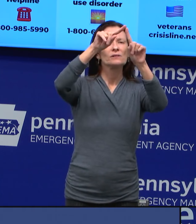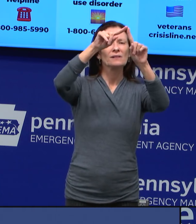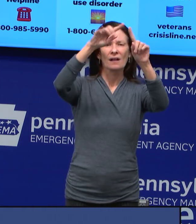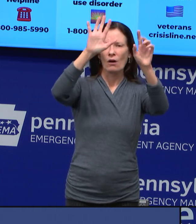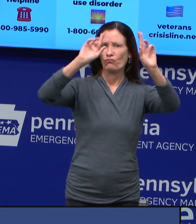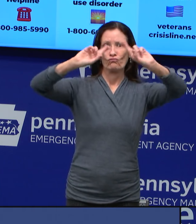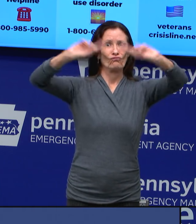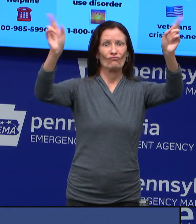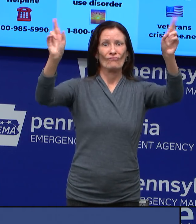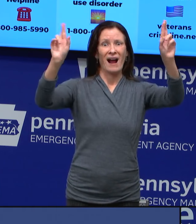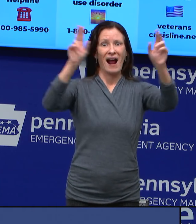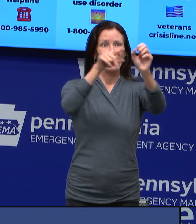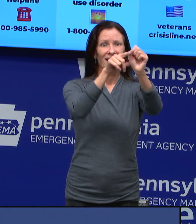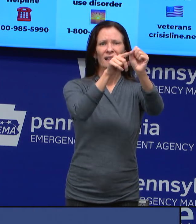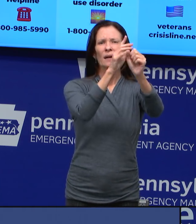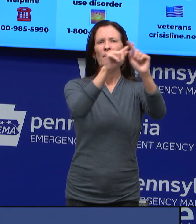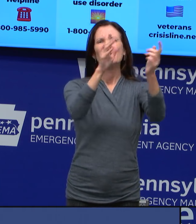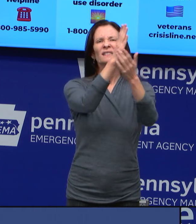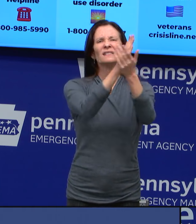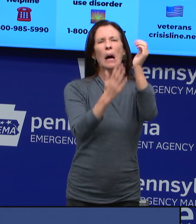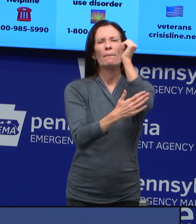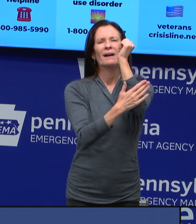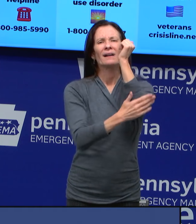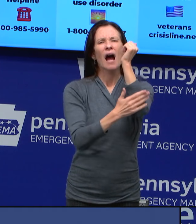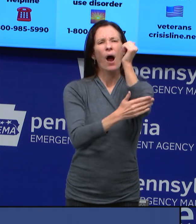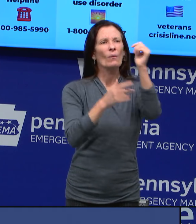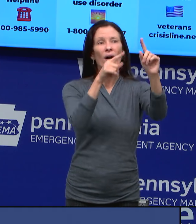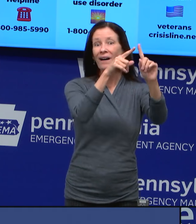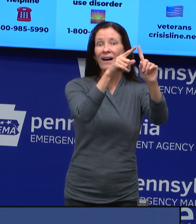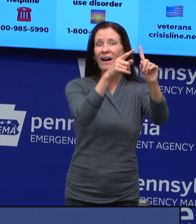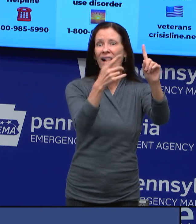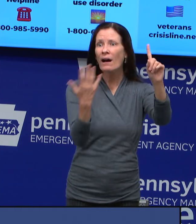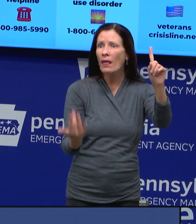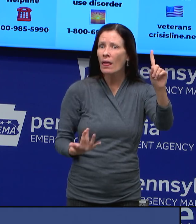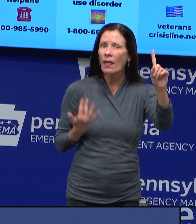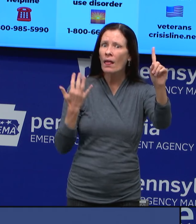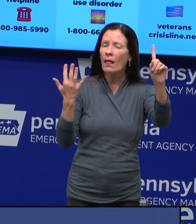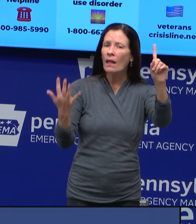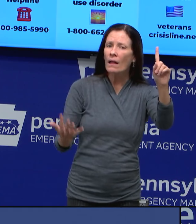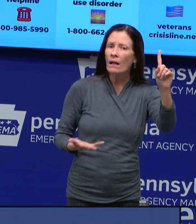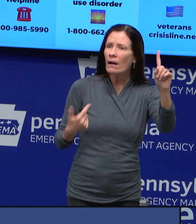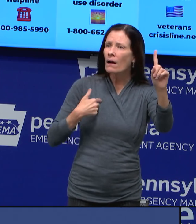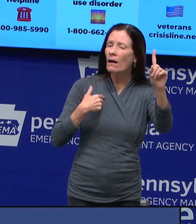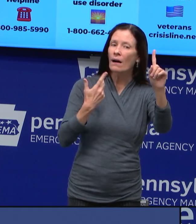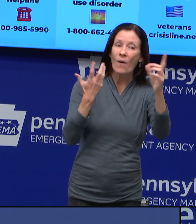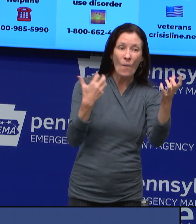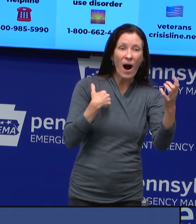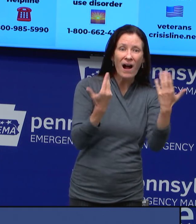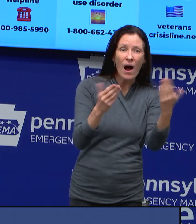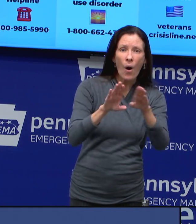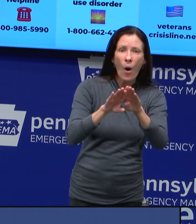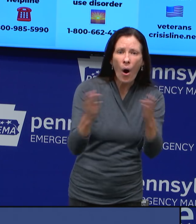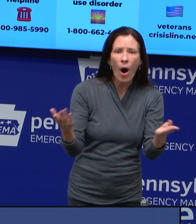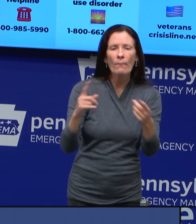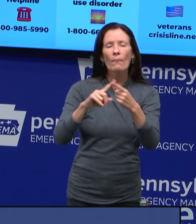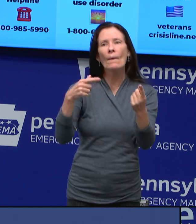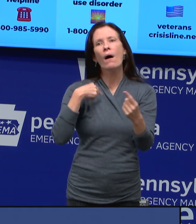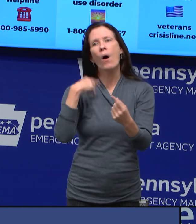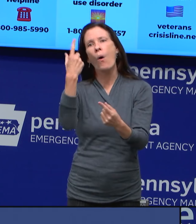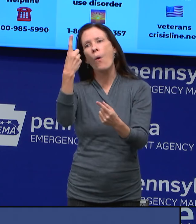going to be looking at counties and at regions. I think this will be clear as we make our decisions later in the week in terms of how